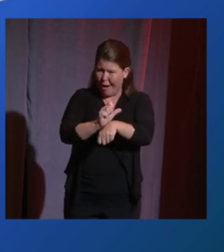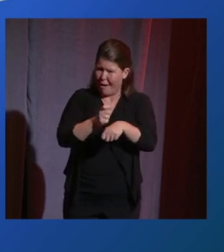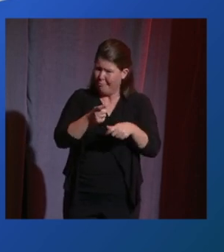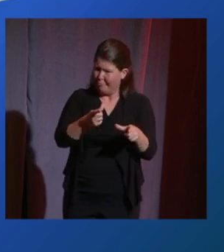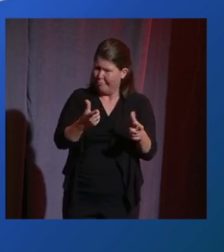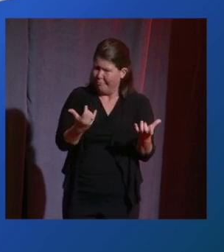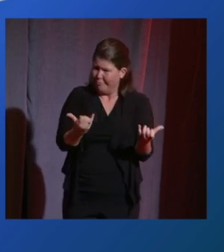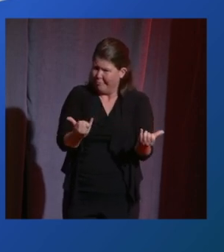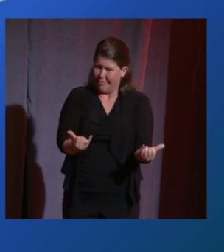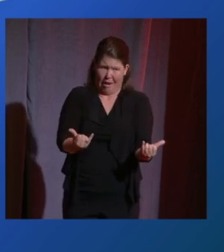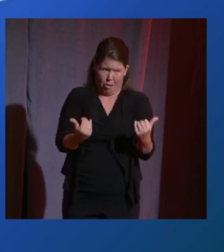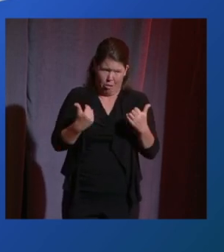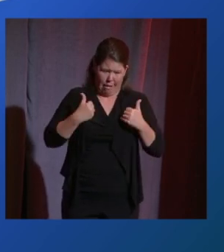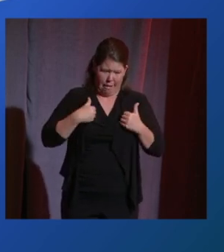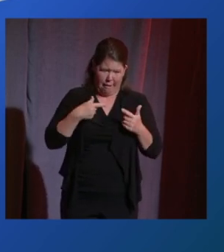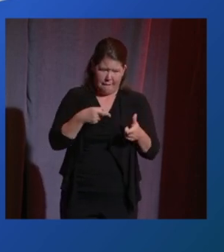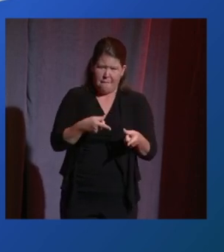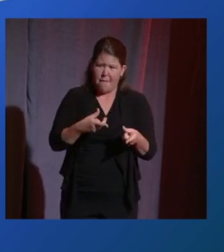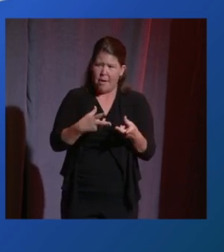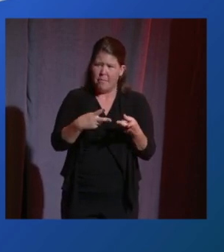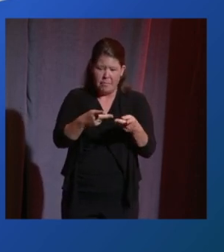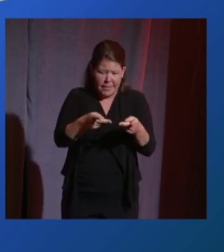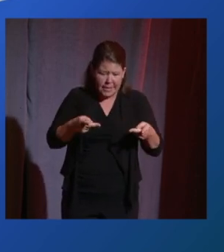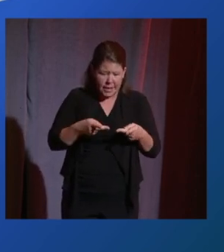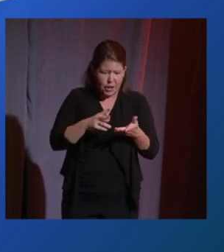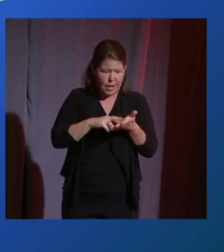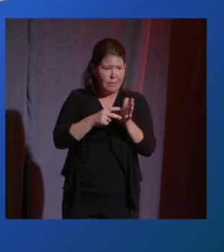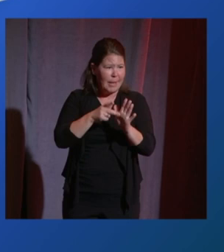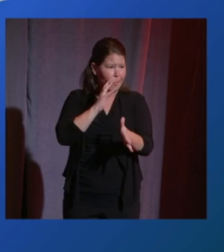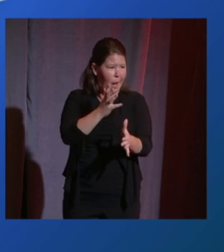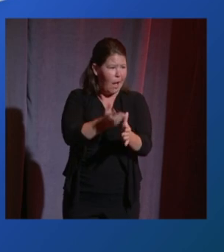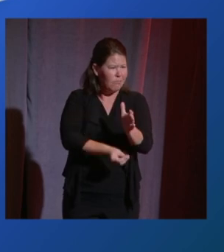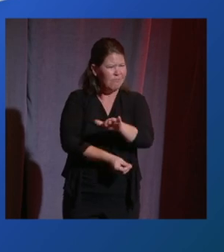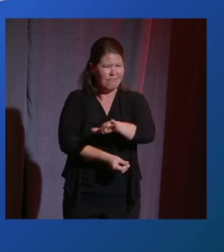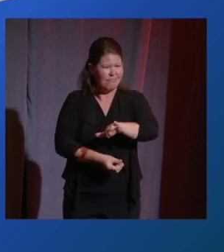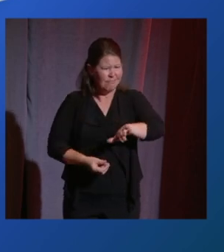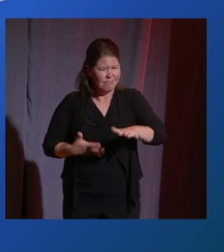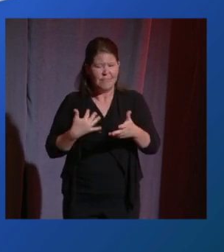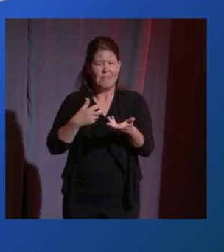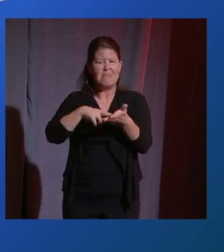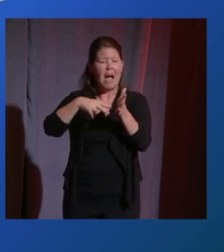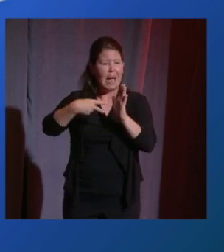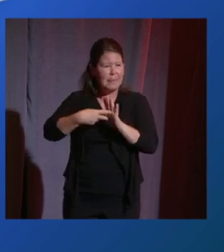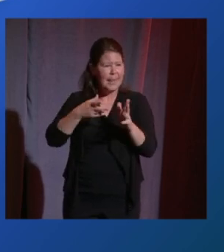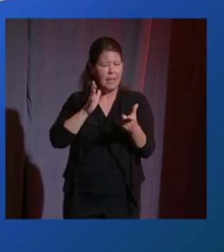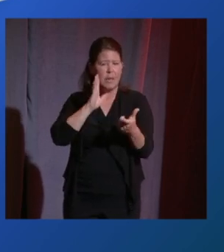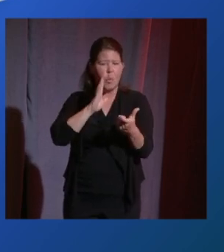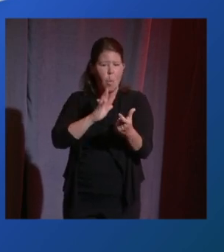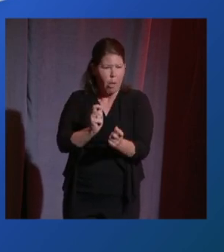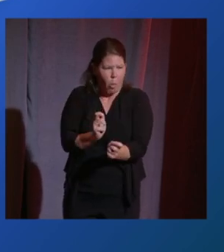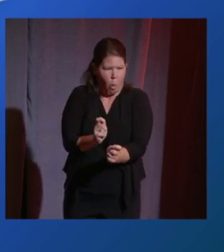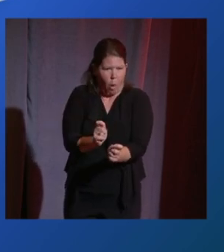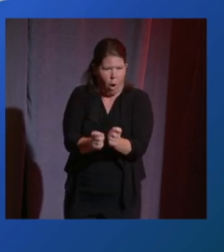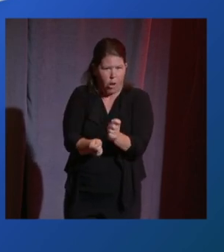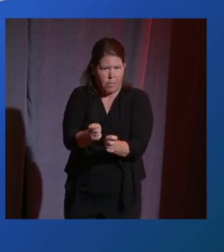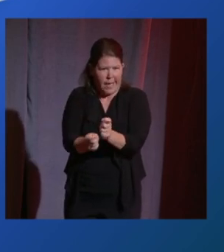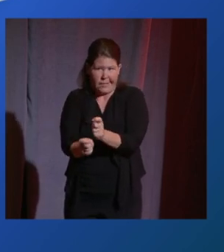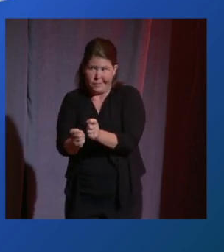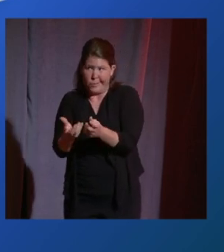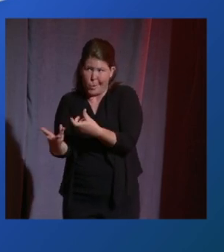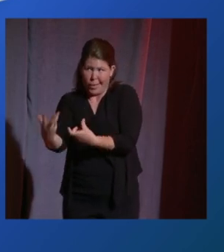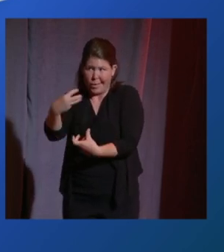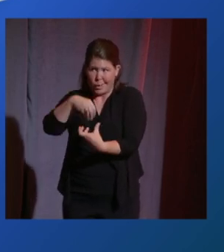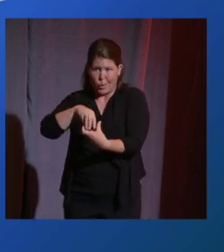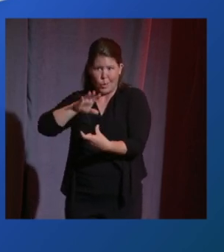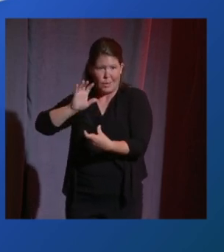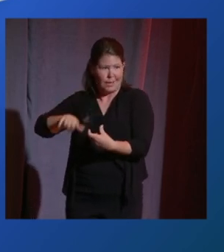be augmented through automative uh uh advancements to allow the individuals that do that job to